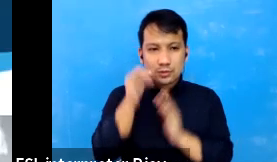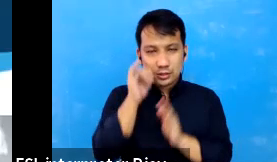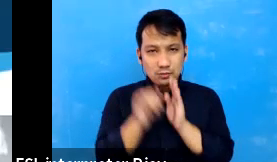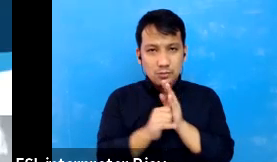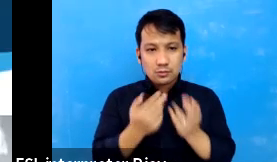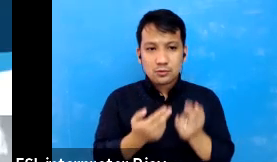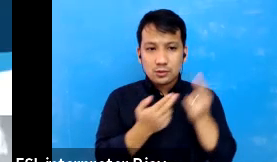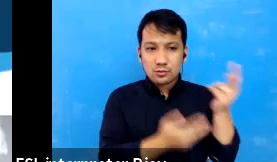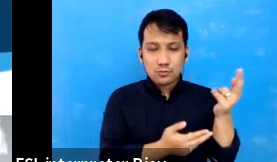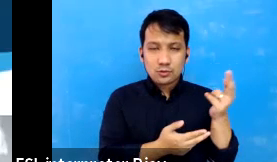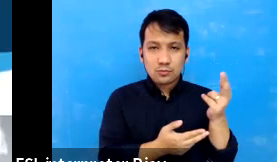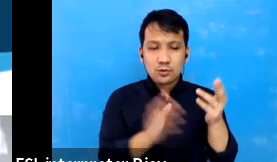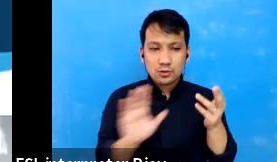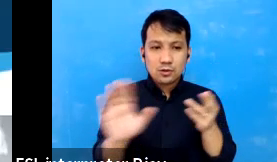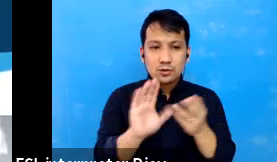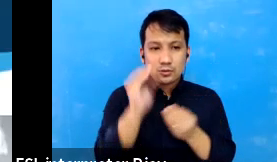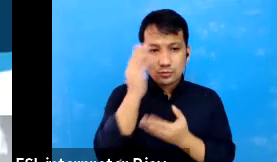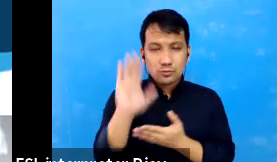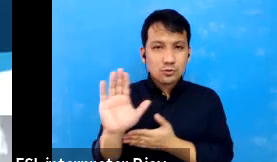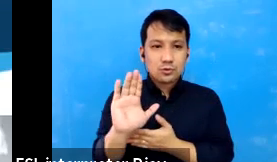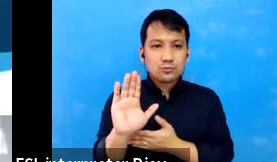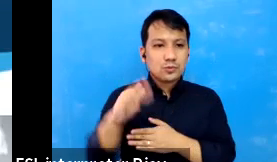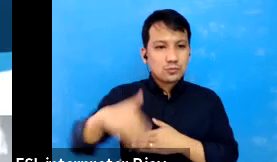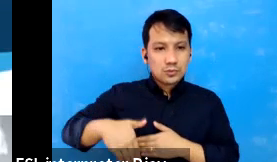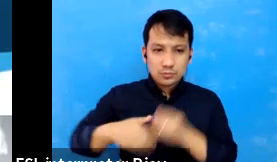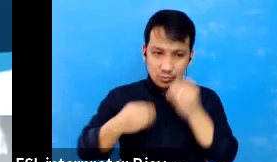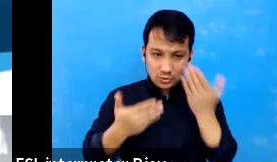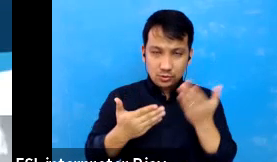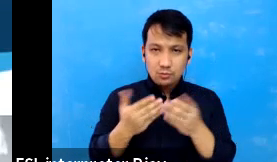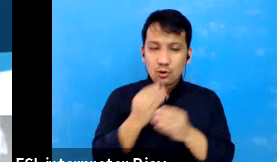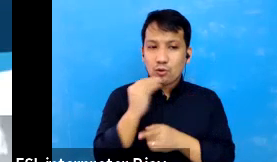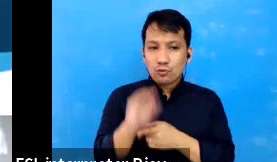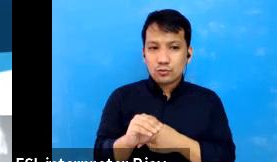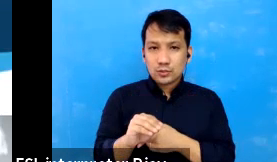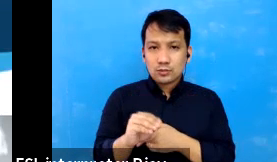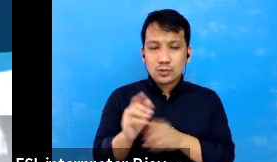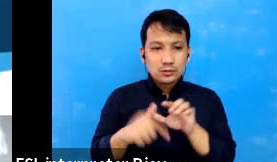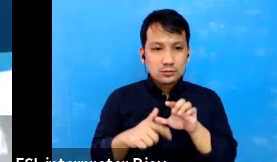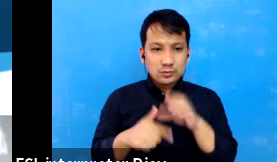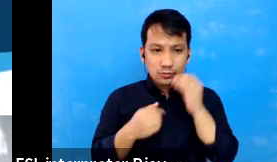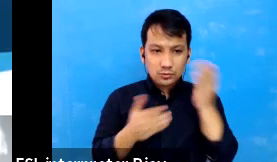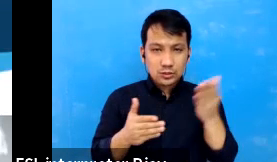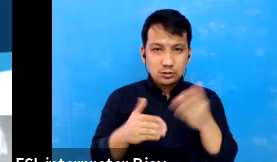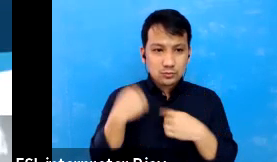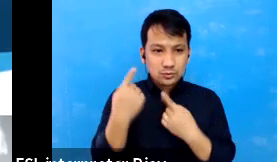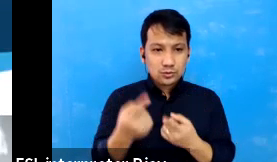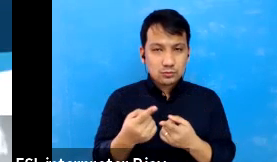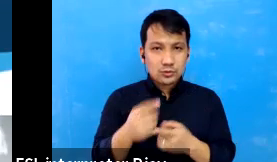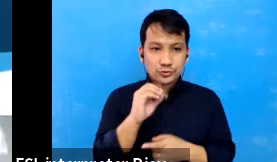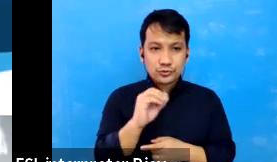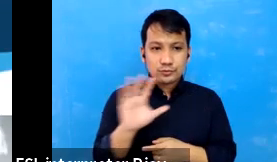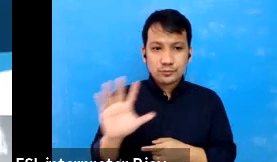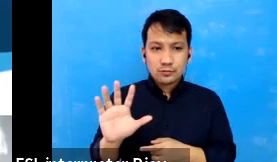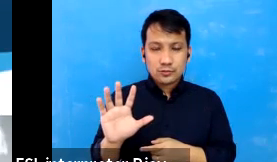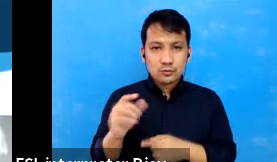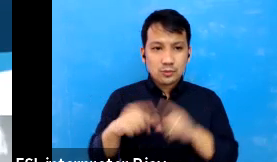referral, and intervention of delays, disorders, and disabilities among 0 to 5 years old. At